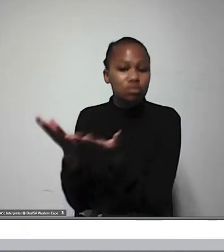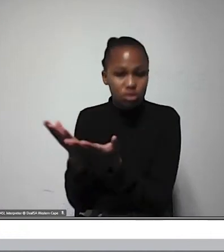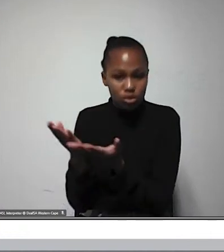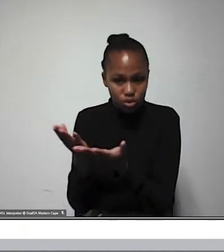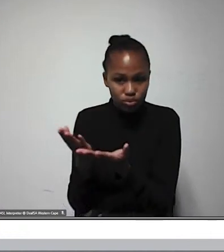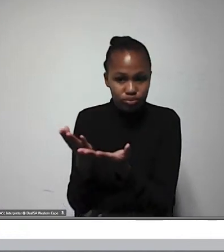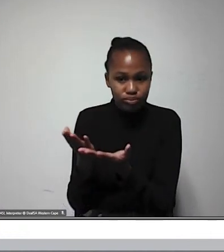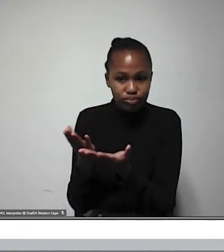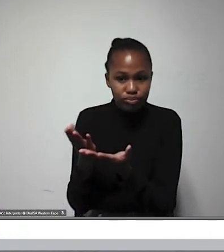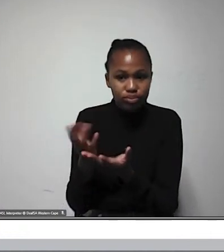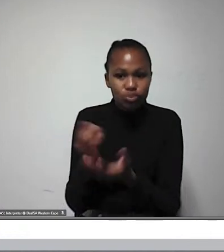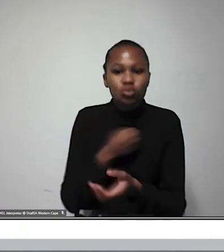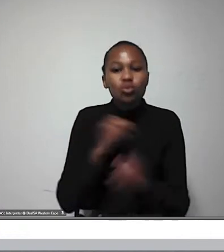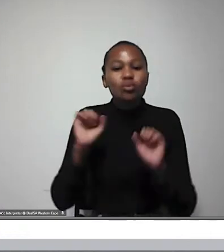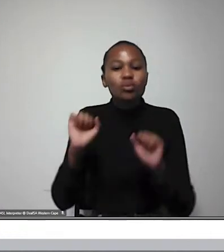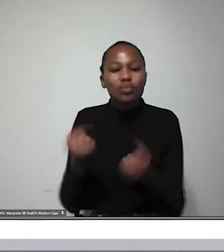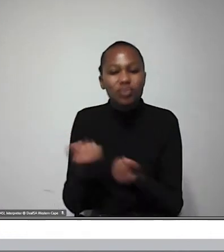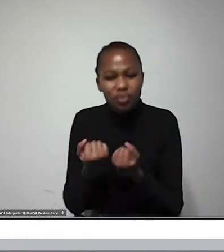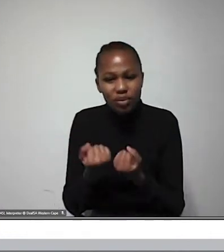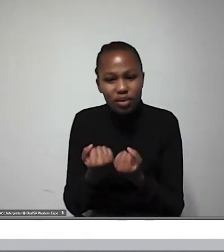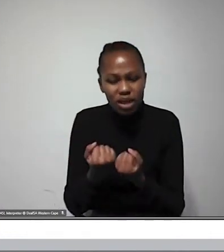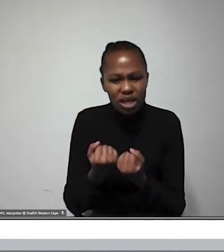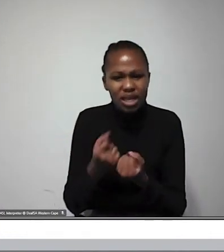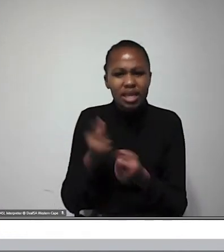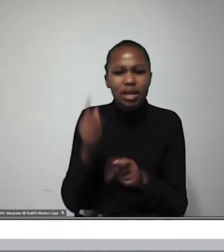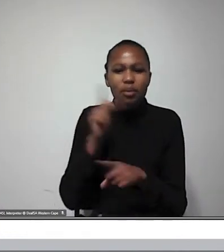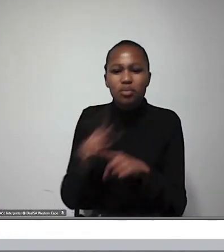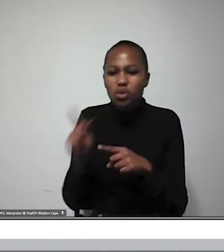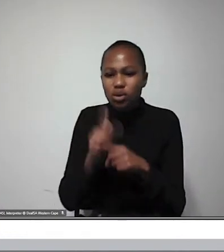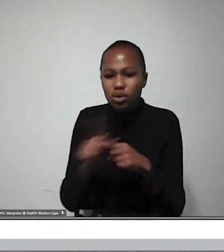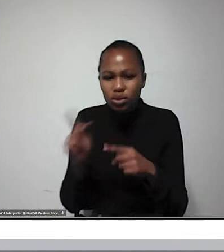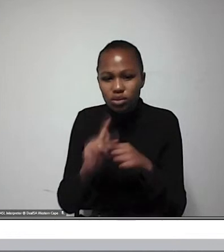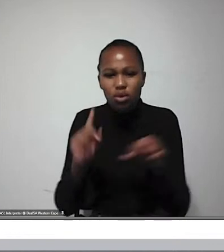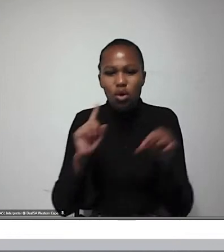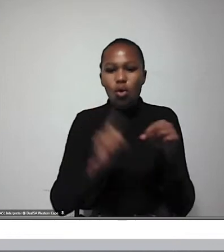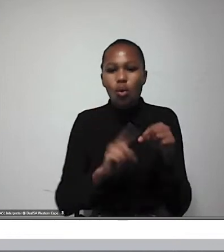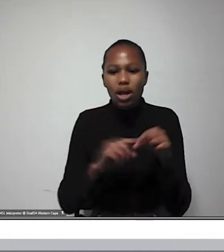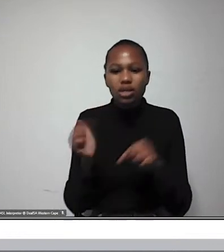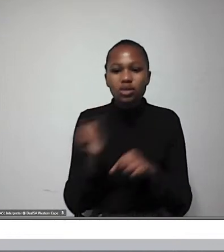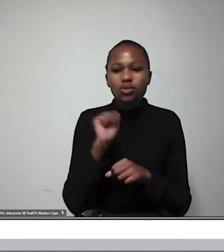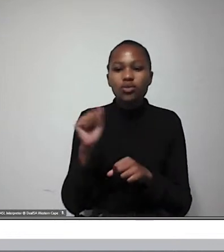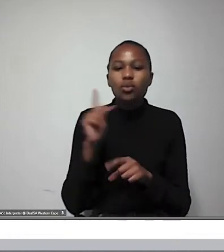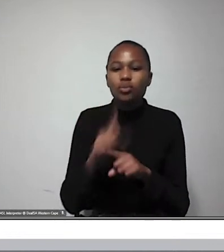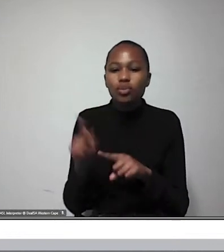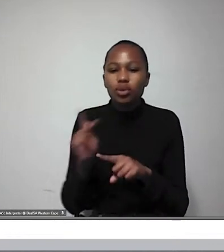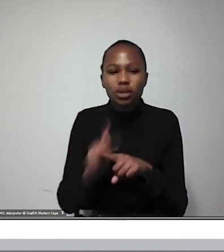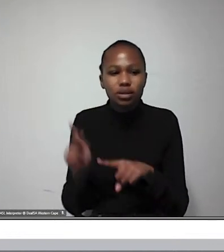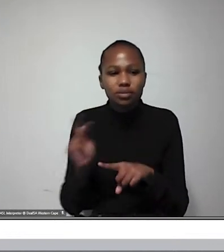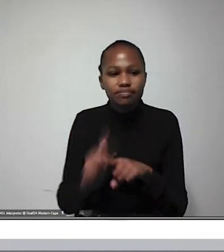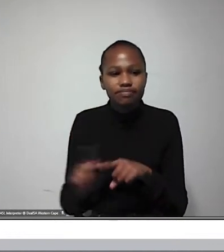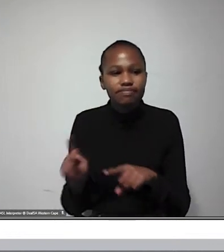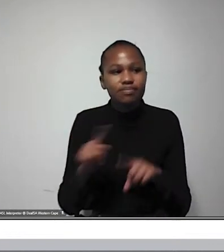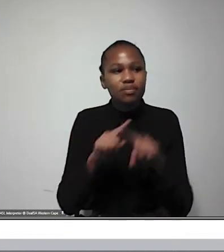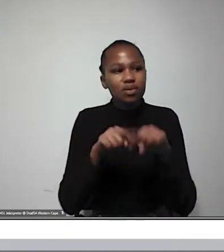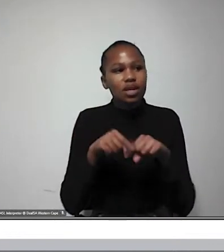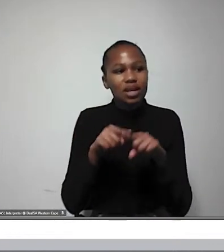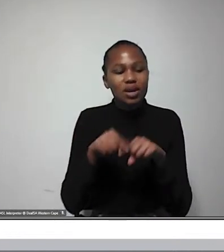establish trust in your product and the quality of your product and the reliability of your